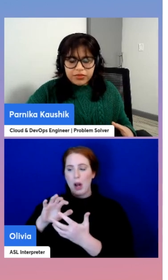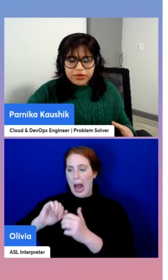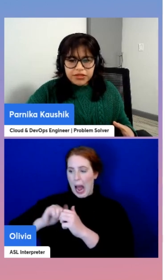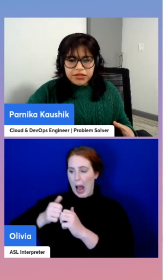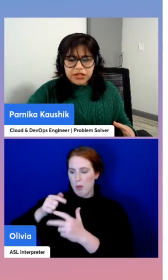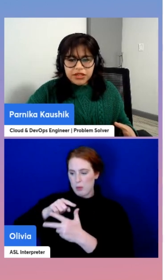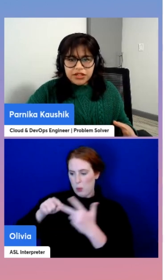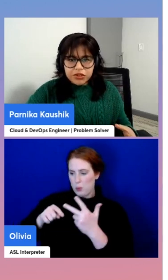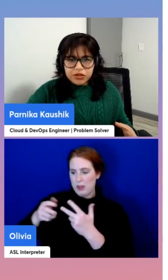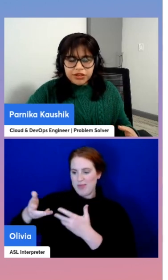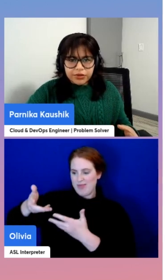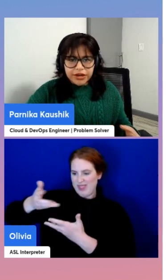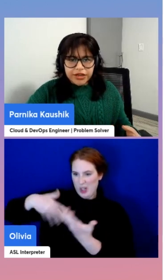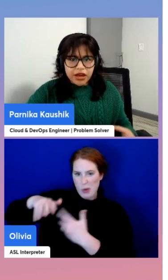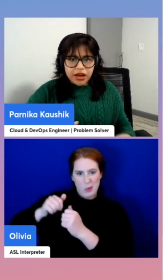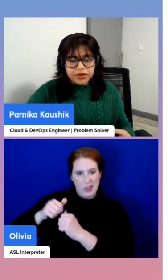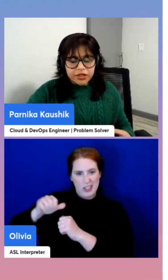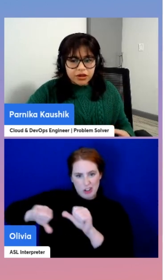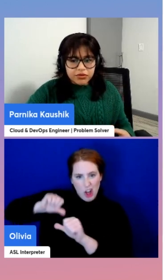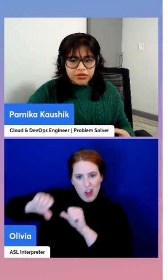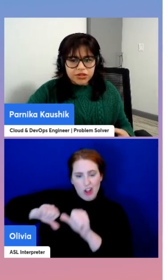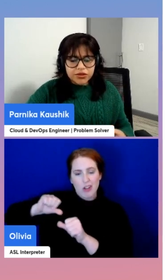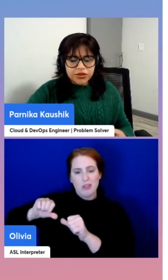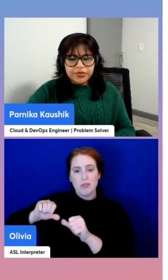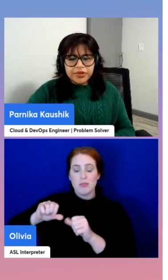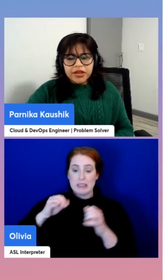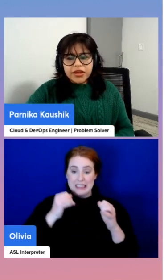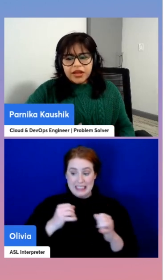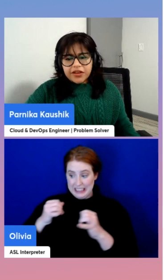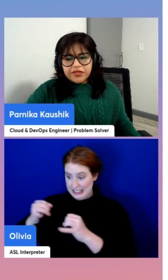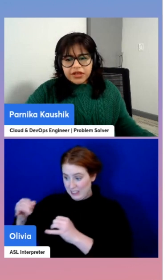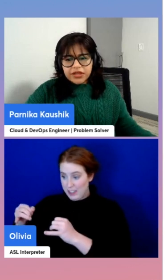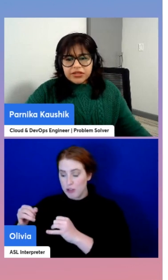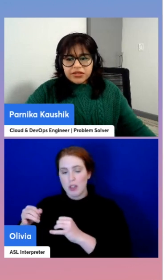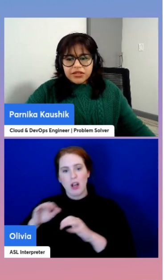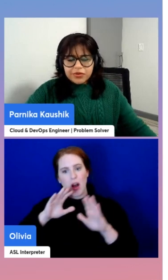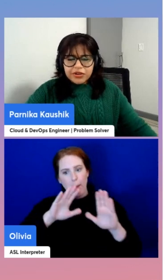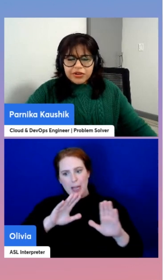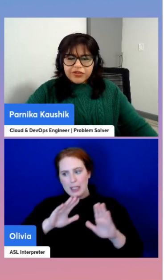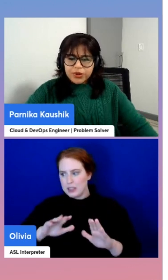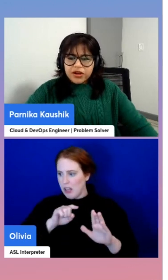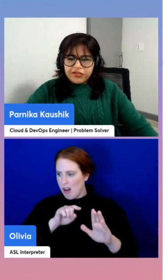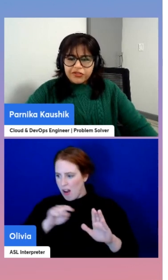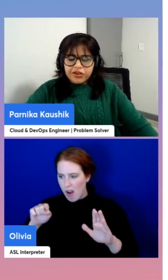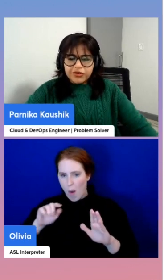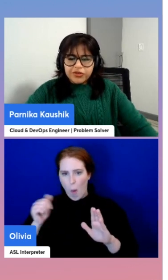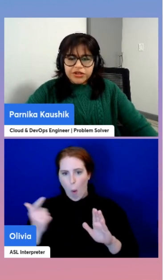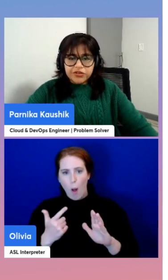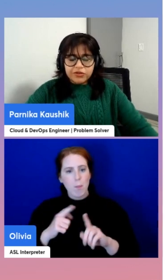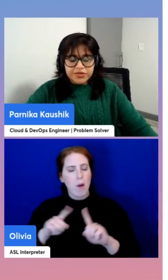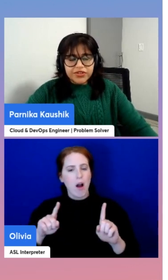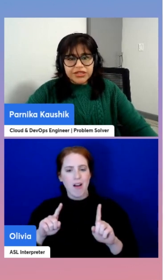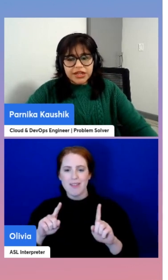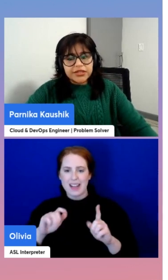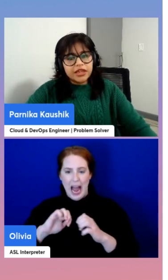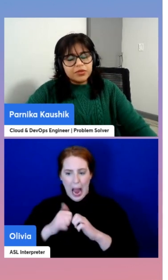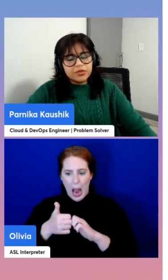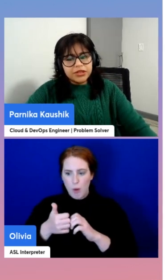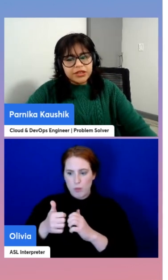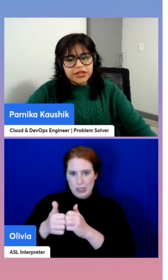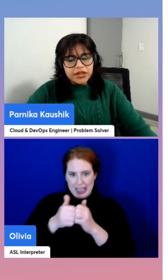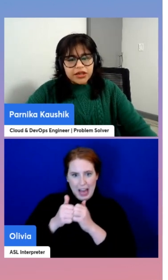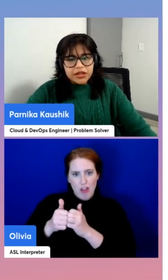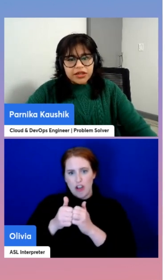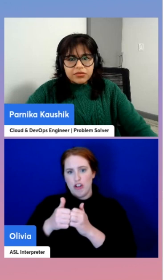All of these components individually are great. How would they talk with each other? After that, it's a little bit of a showing off of, Terraform's